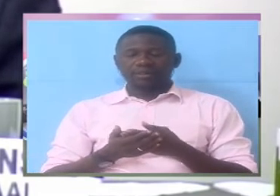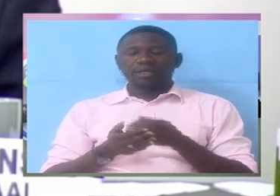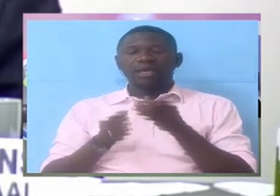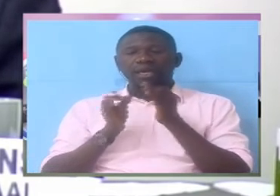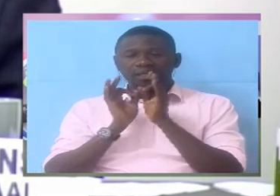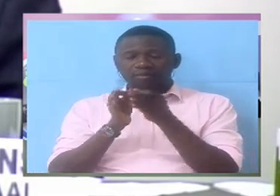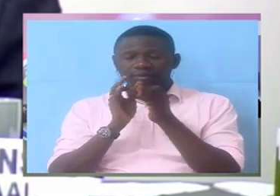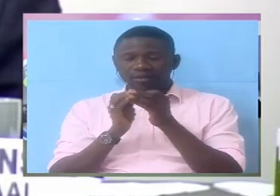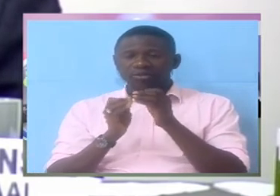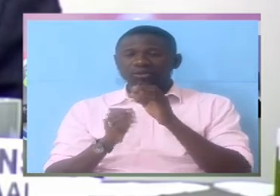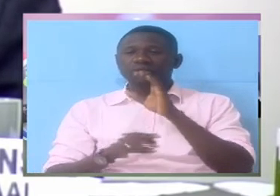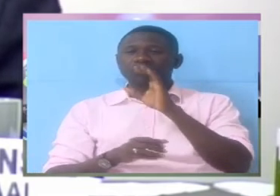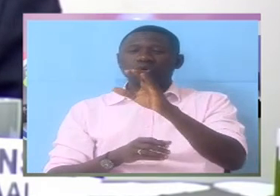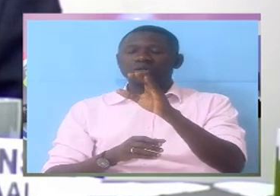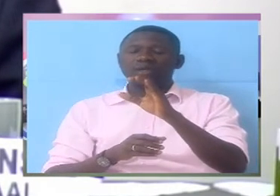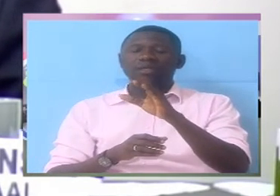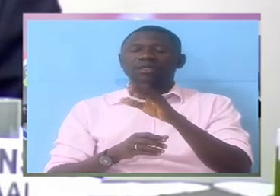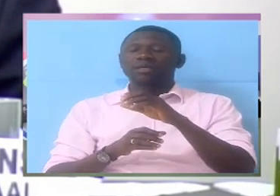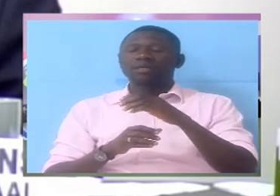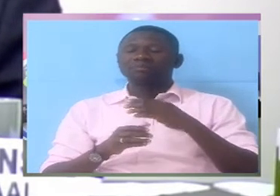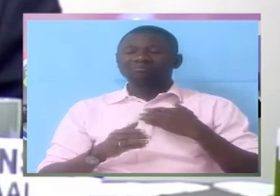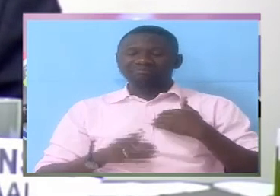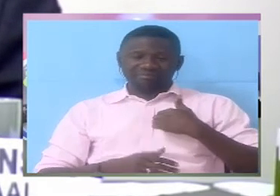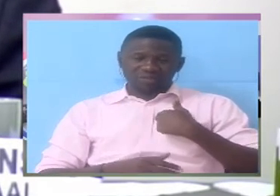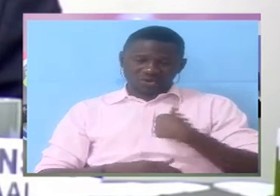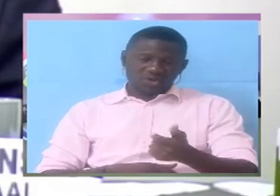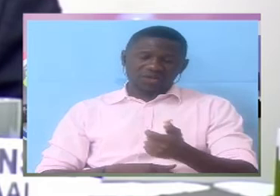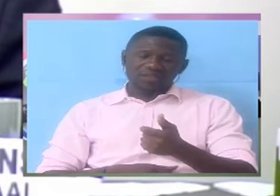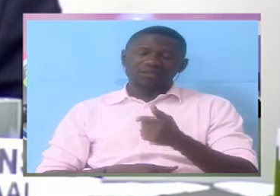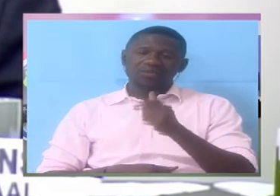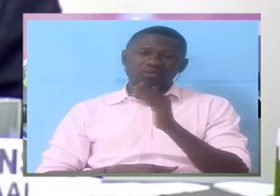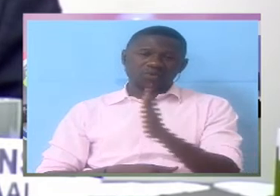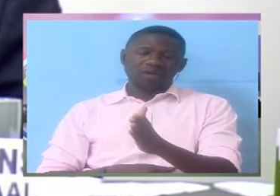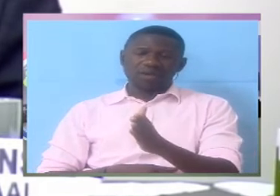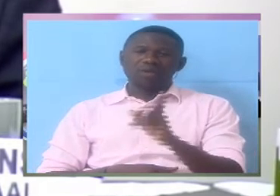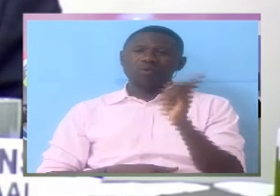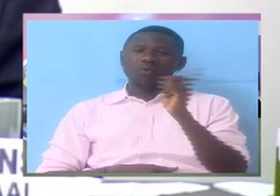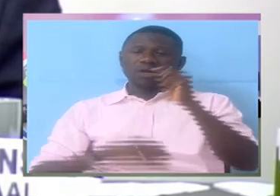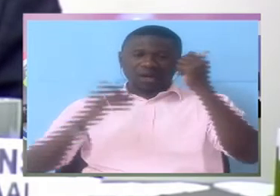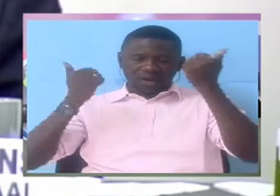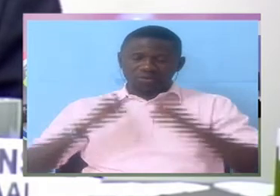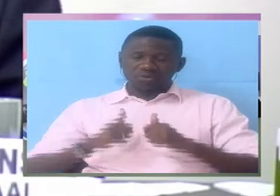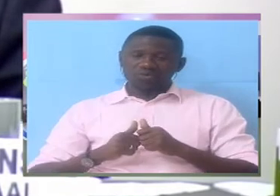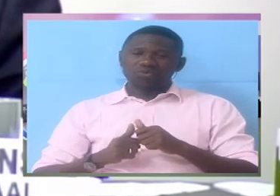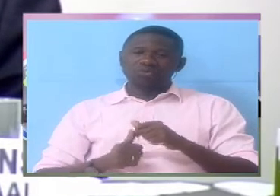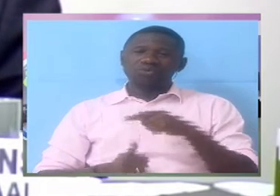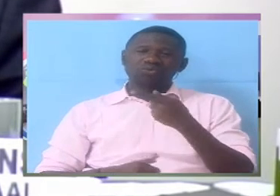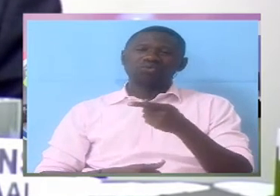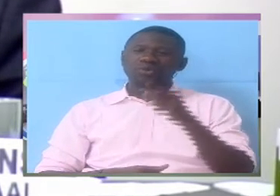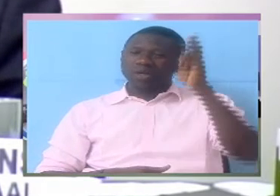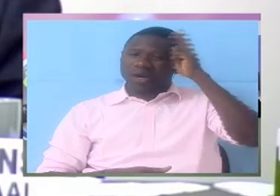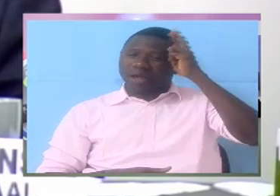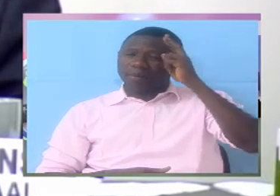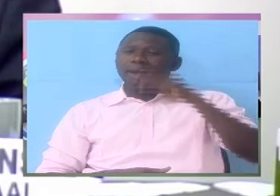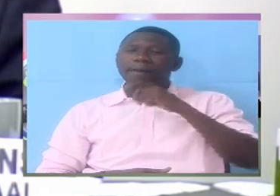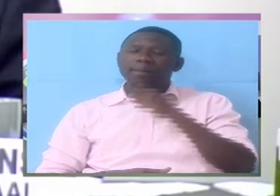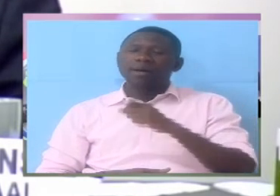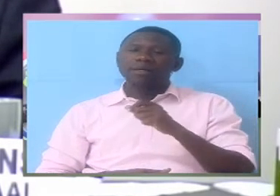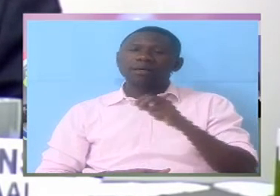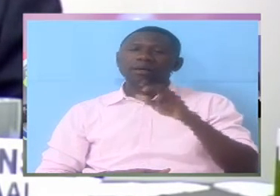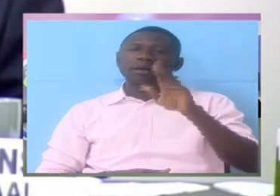To tilingo ni tonyane tilingo fo bankoe. What happened to Barlow Kante? Mune keta Barlow Kante la. Tell the truth.